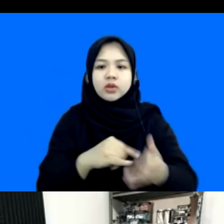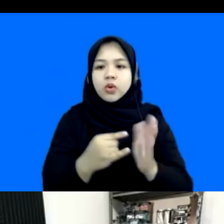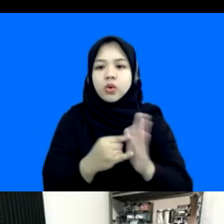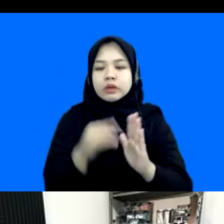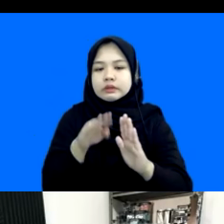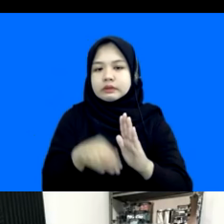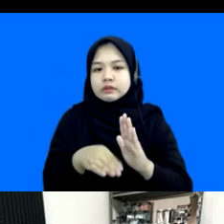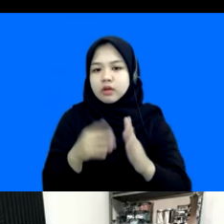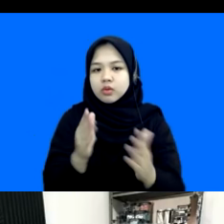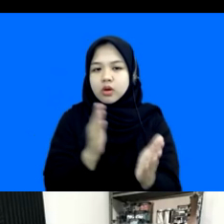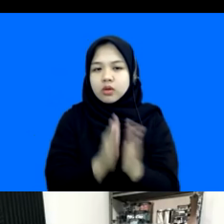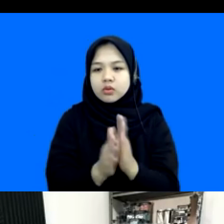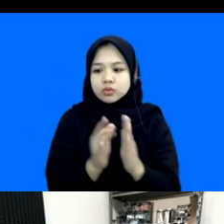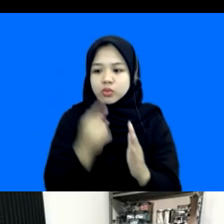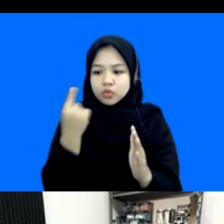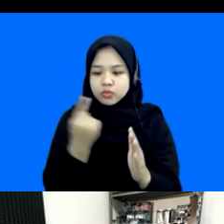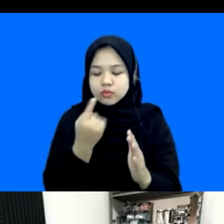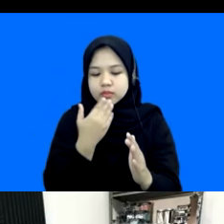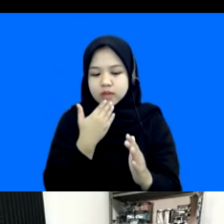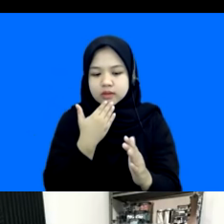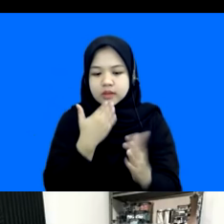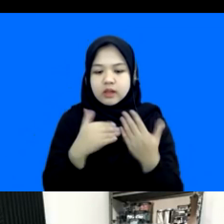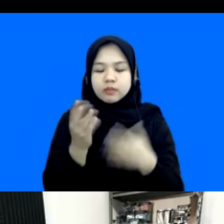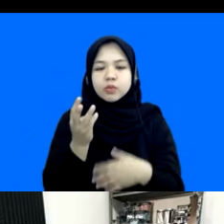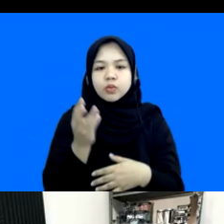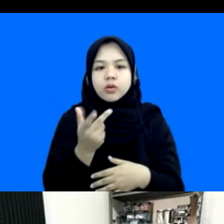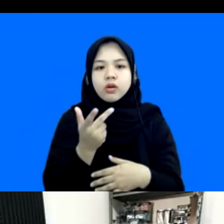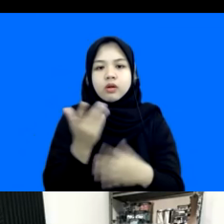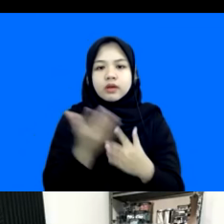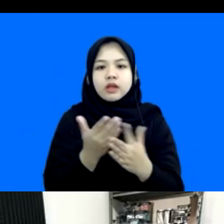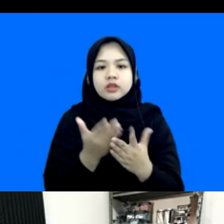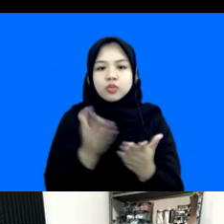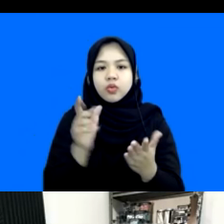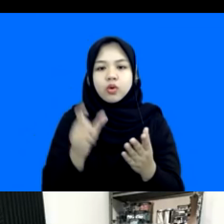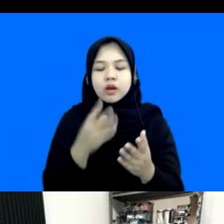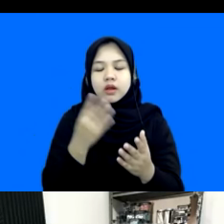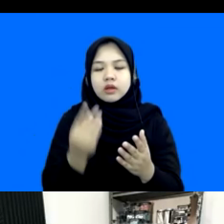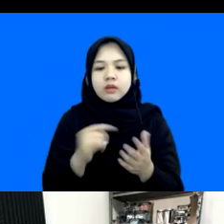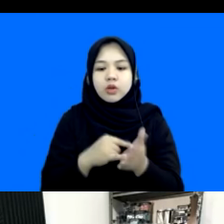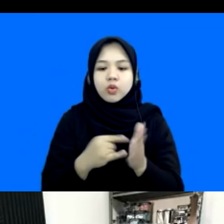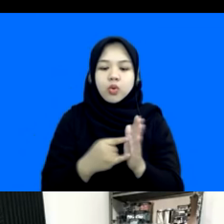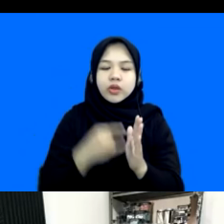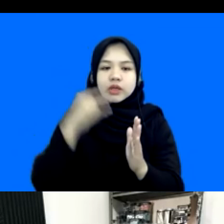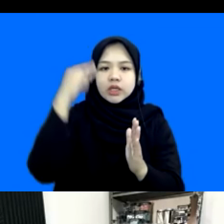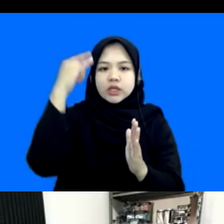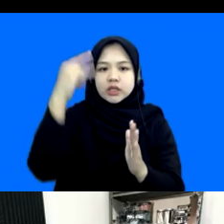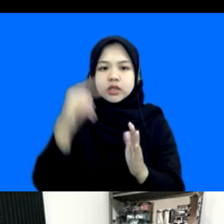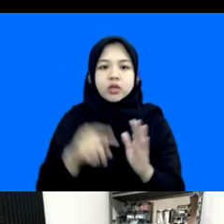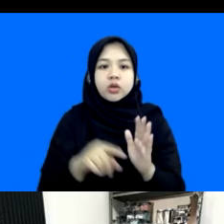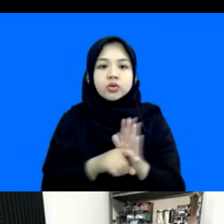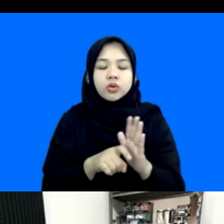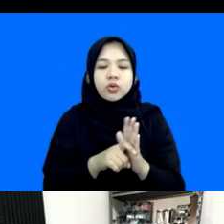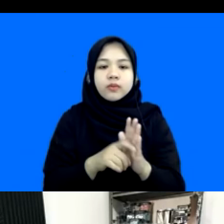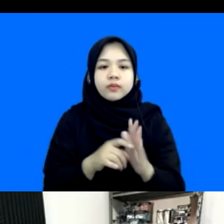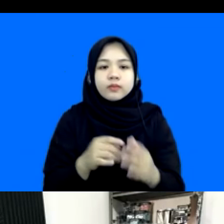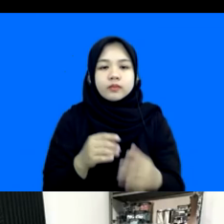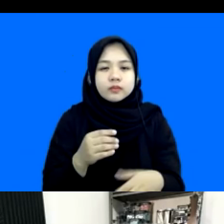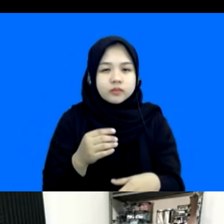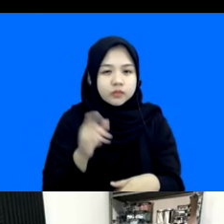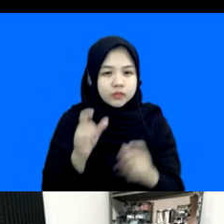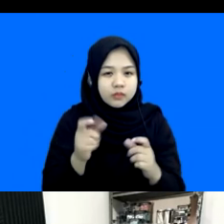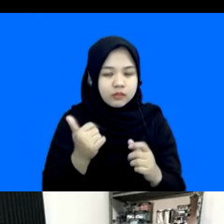one. A saying that we go by is that a simple tool that many can use is better than a complex tool